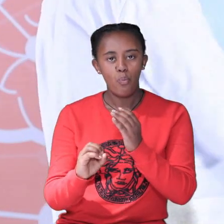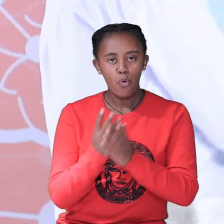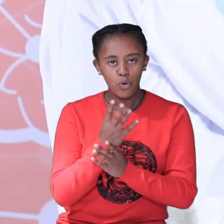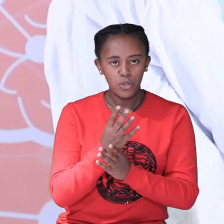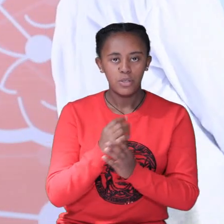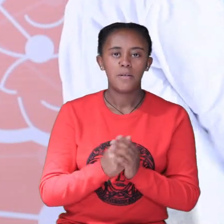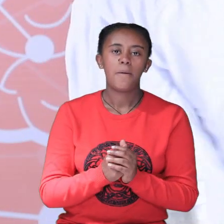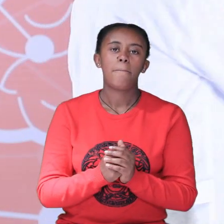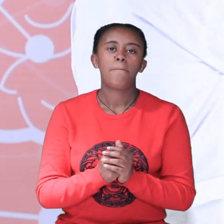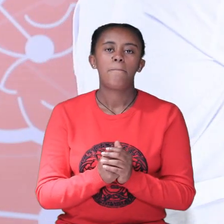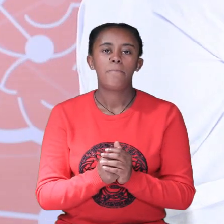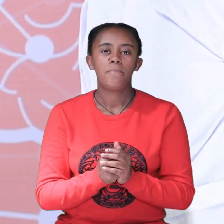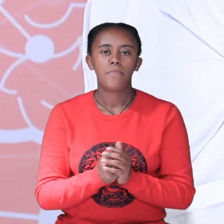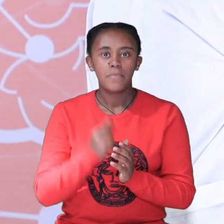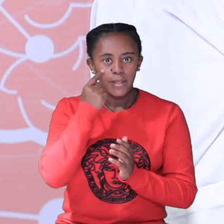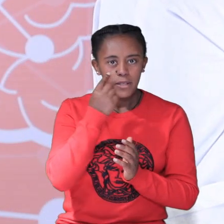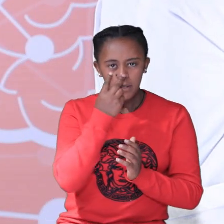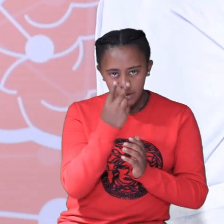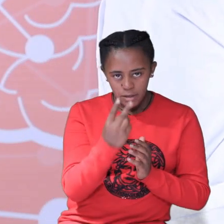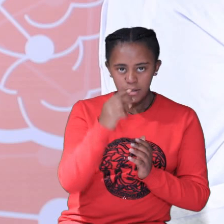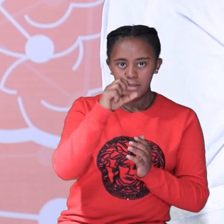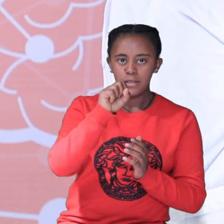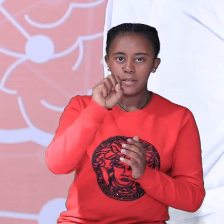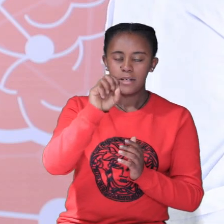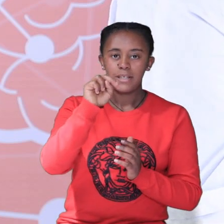sensation of human eye, sensation